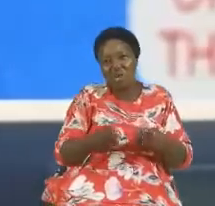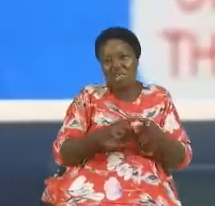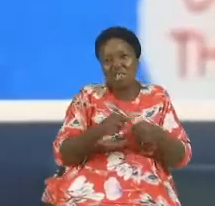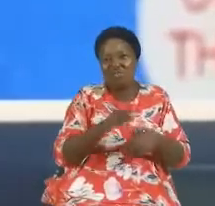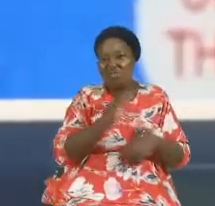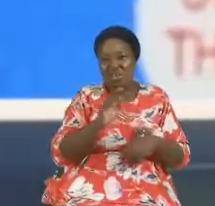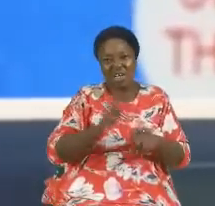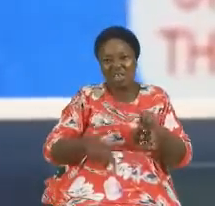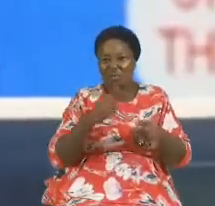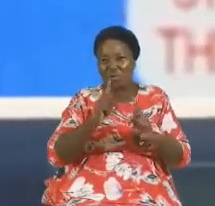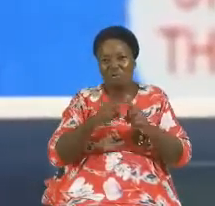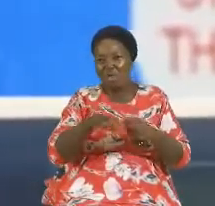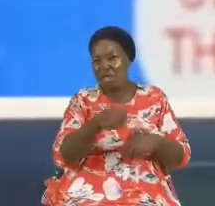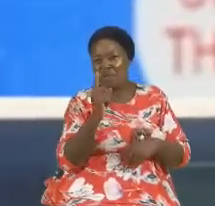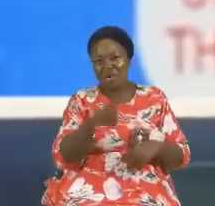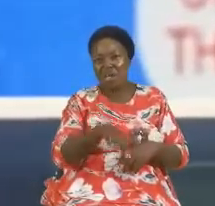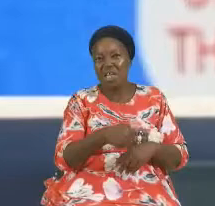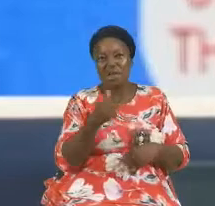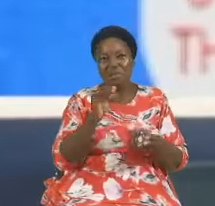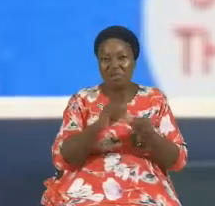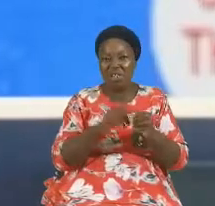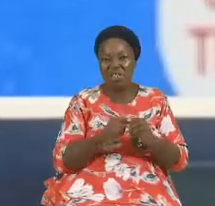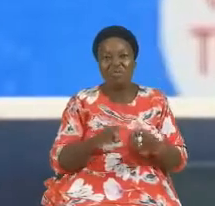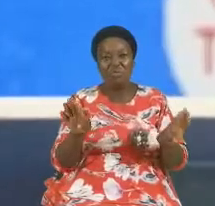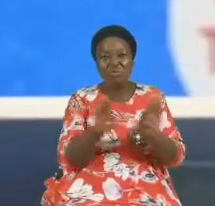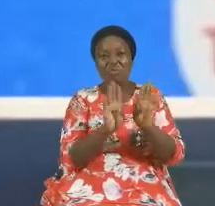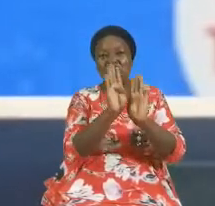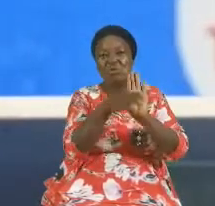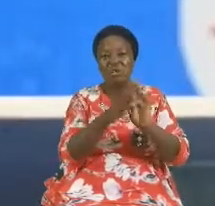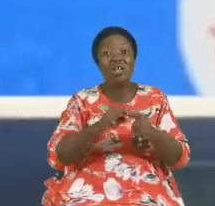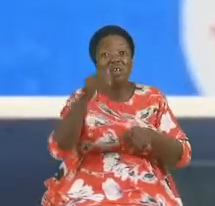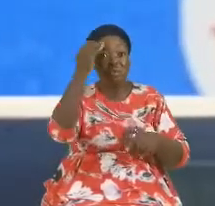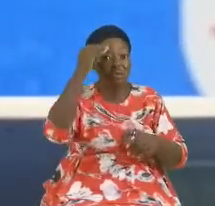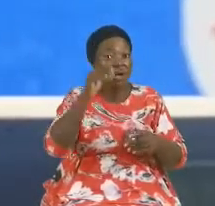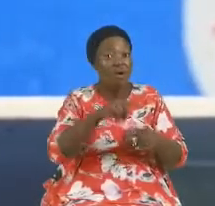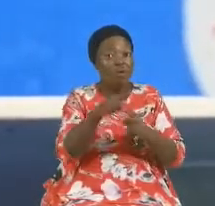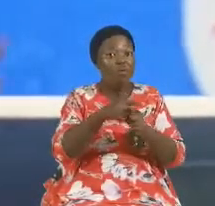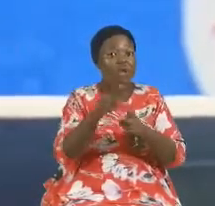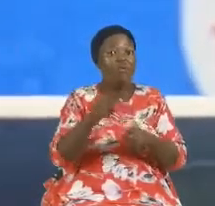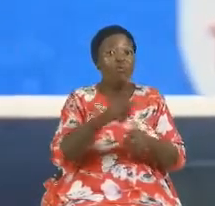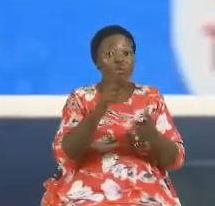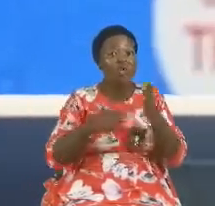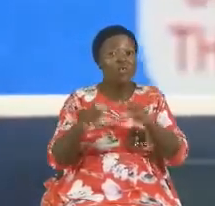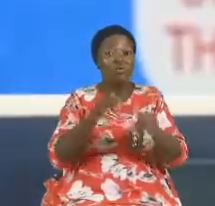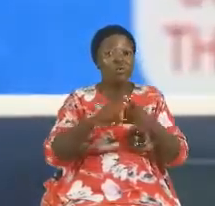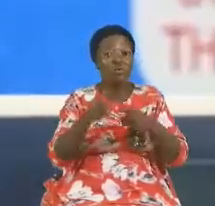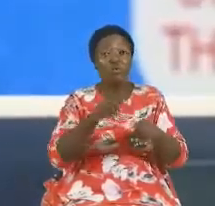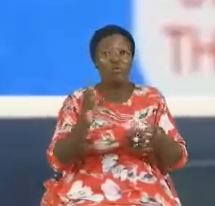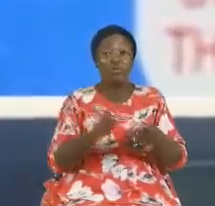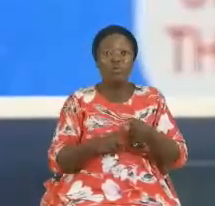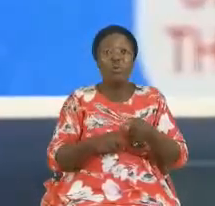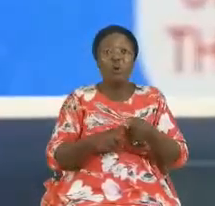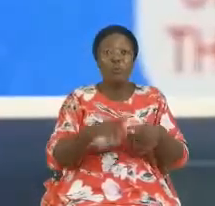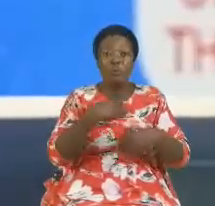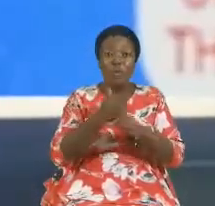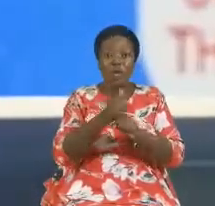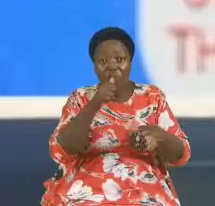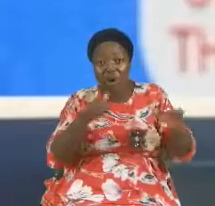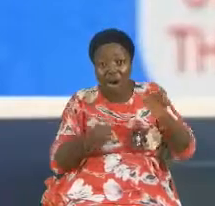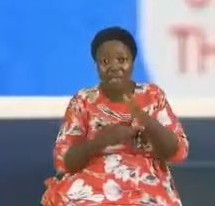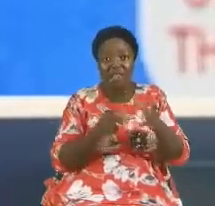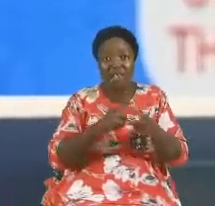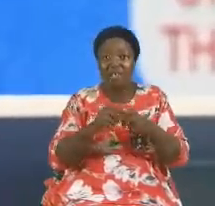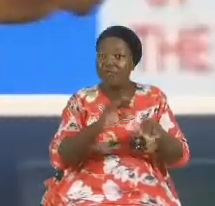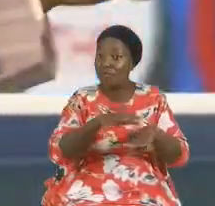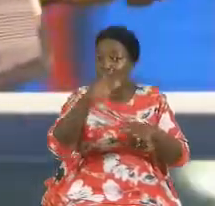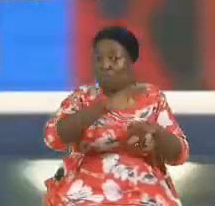withdraw into a corner, and you cannot talk to anybody anymore, and you lock up yourself, they know what to do